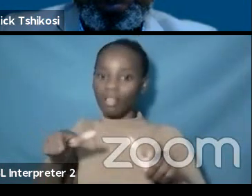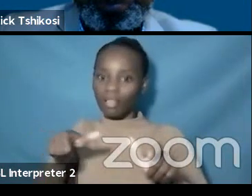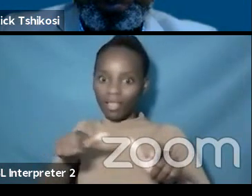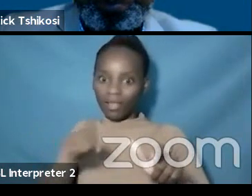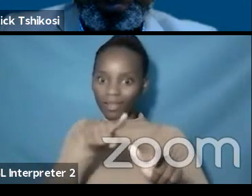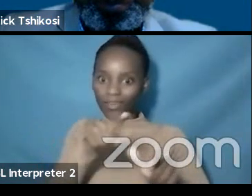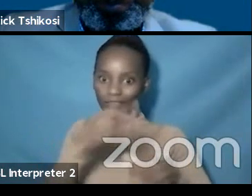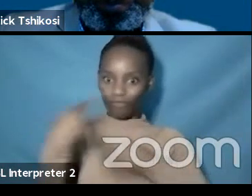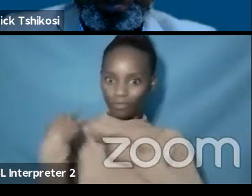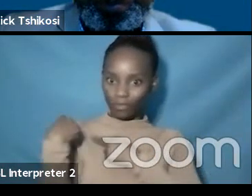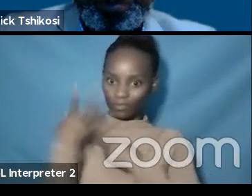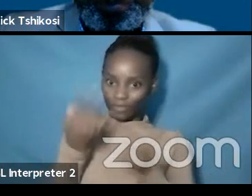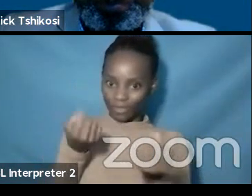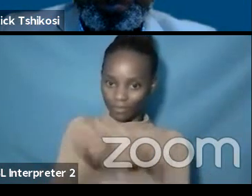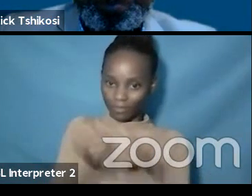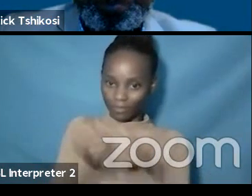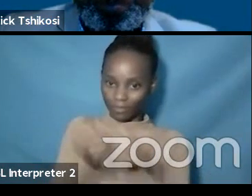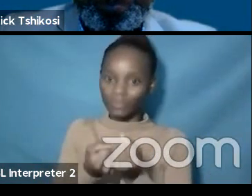ask Mr.